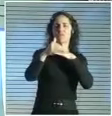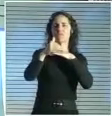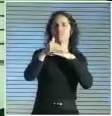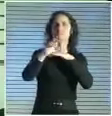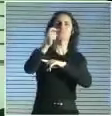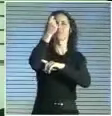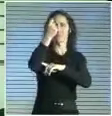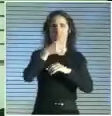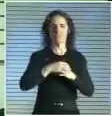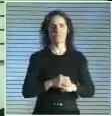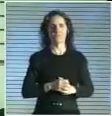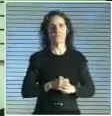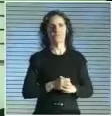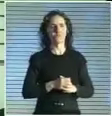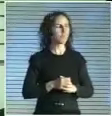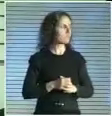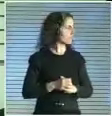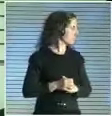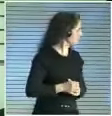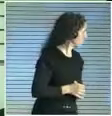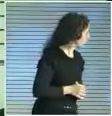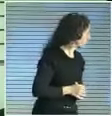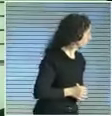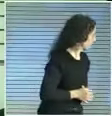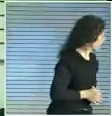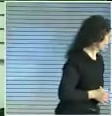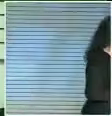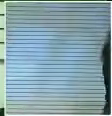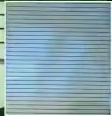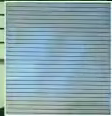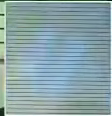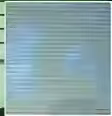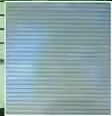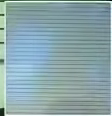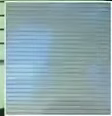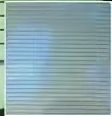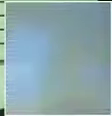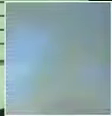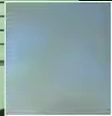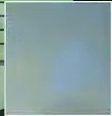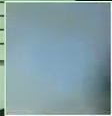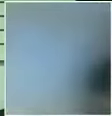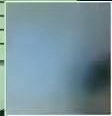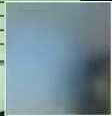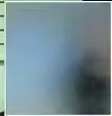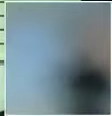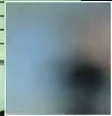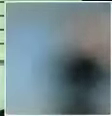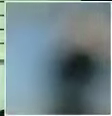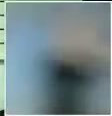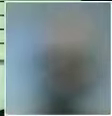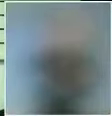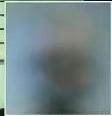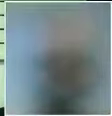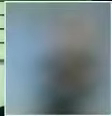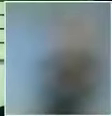the organization for being here today and for sharing this kind of discussion. What I'm offering is the experience